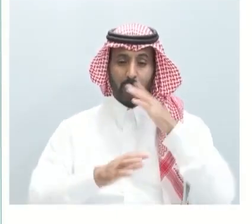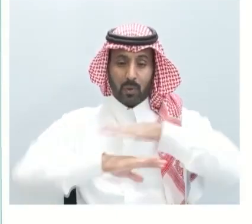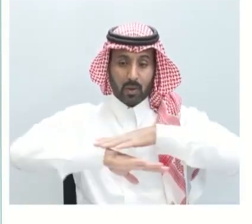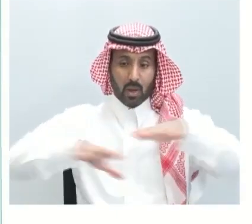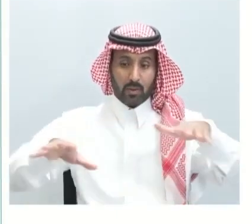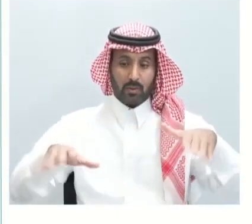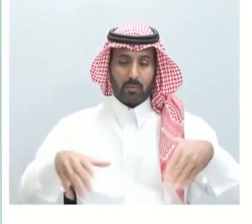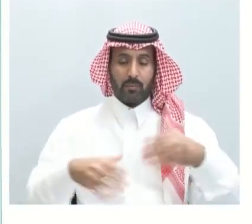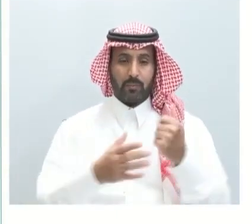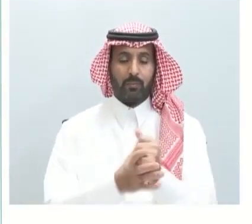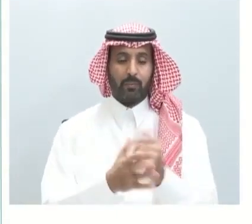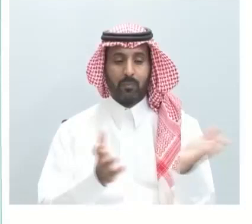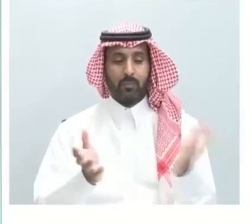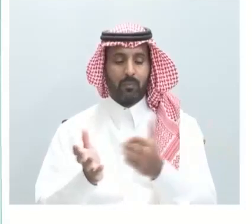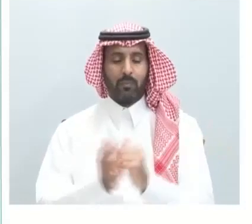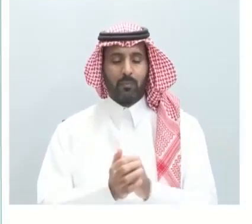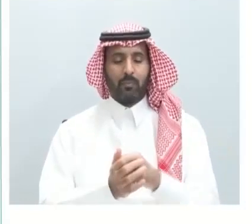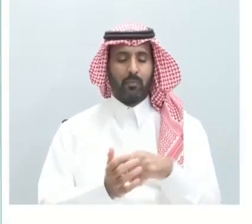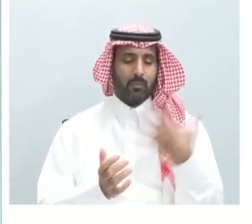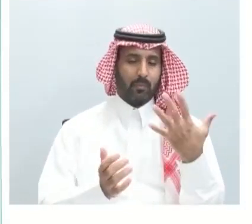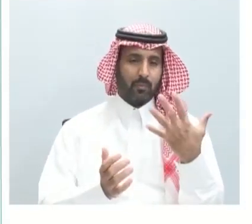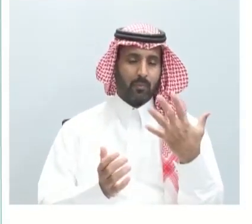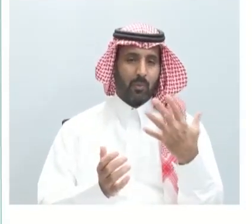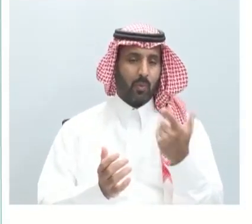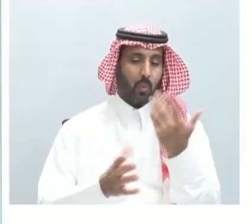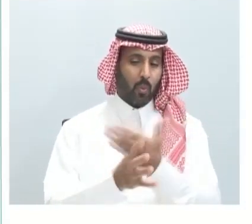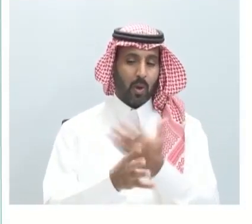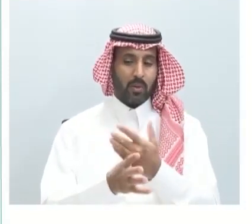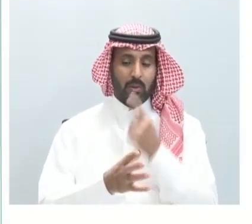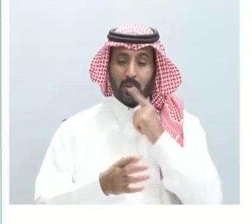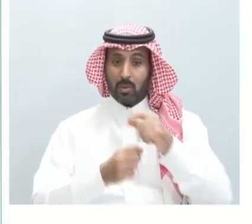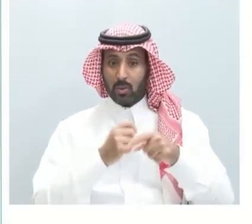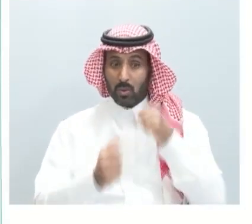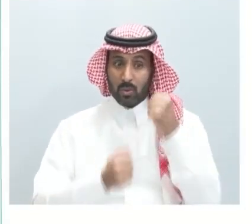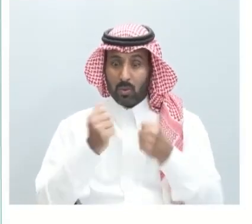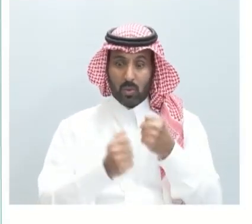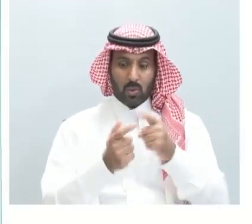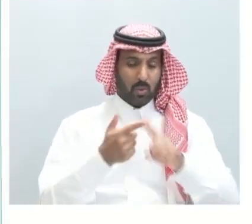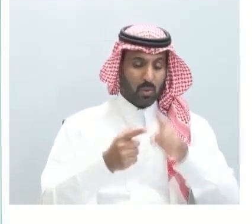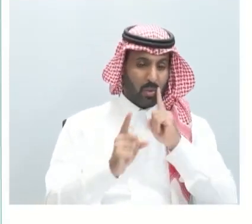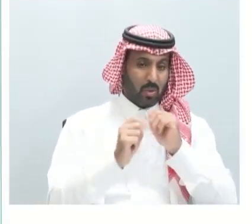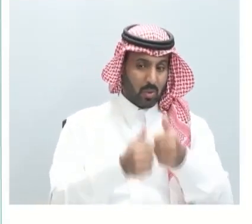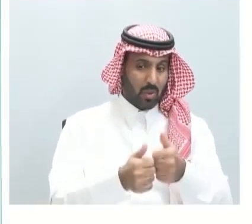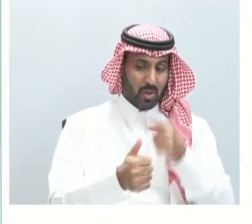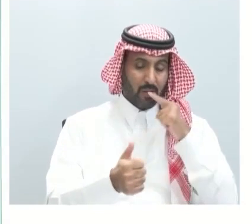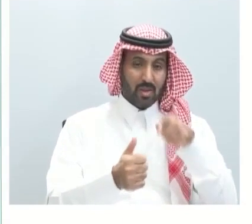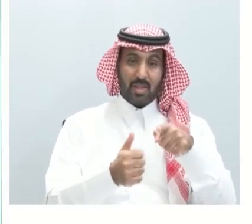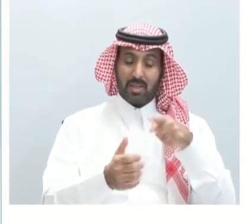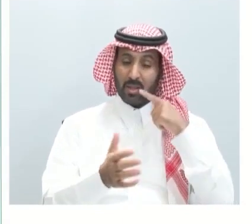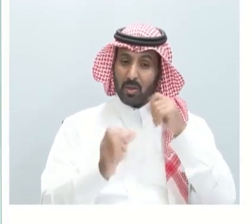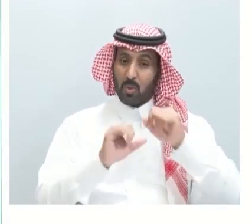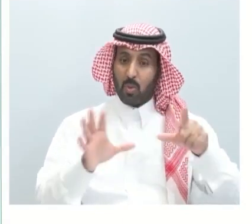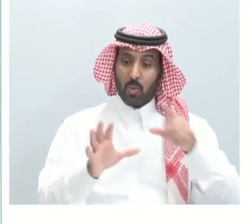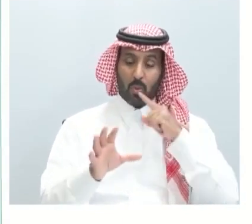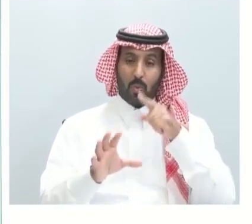landscape. Continuing here with number five. Why isn't he running in the marathon this weekend? Why